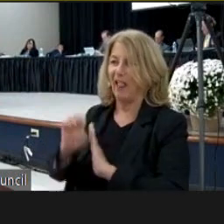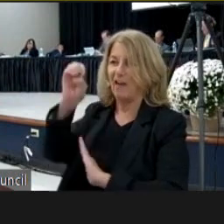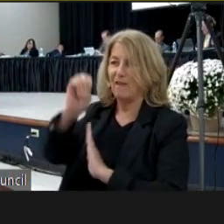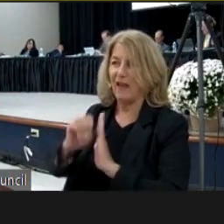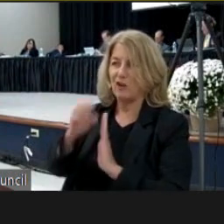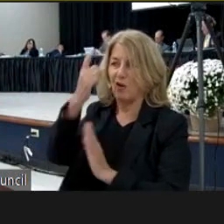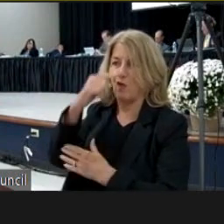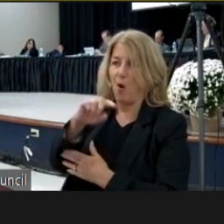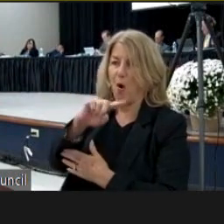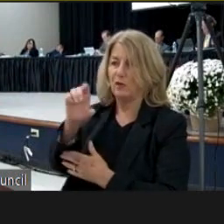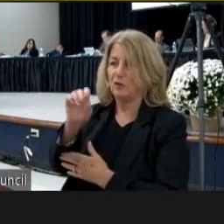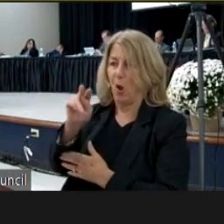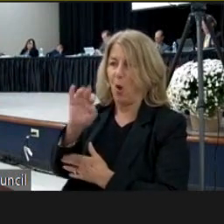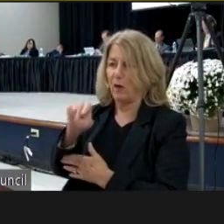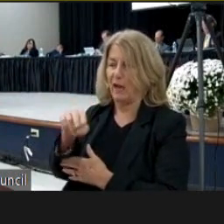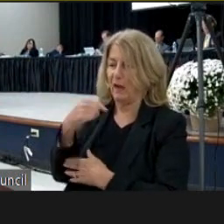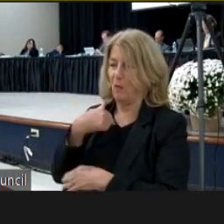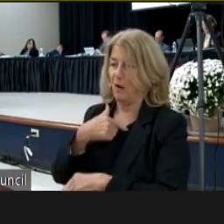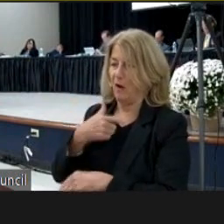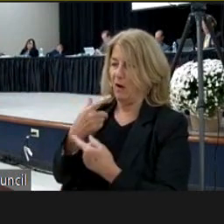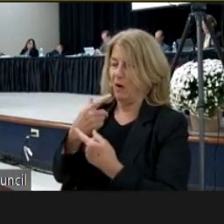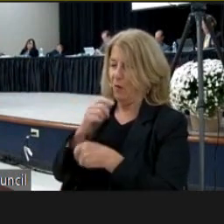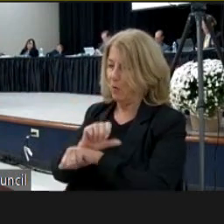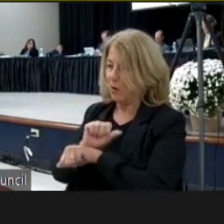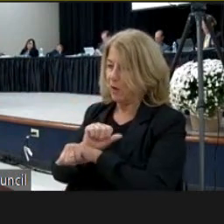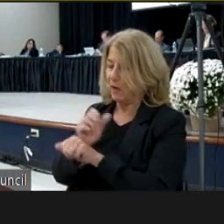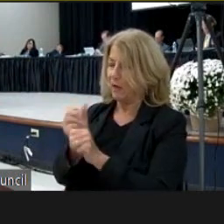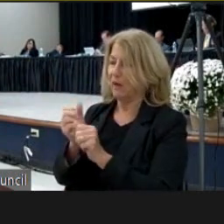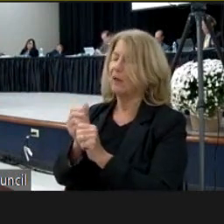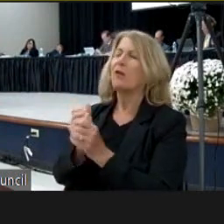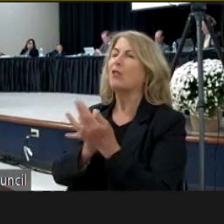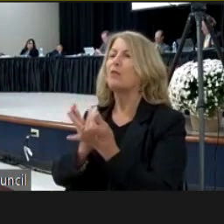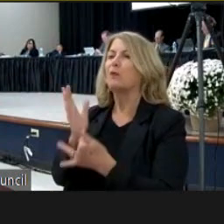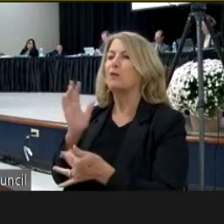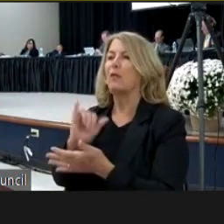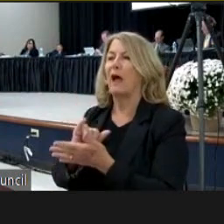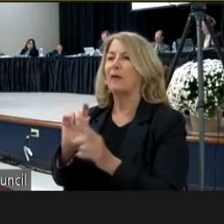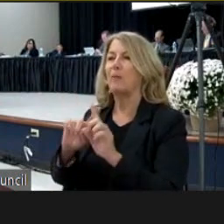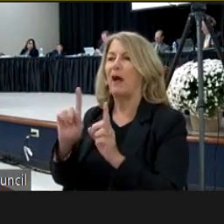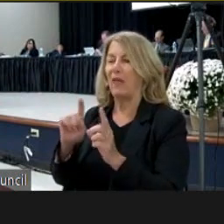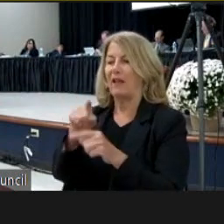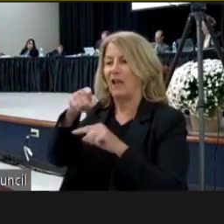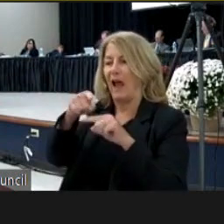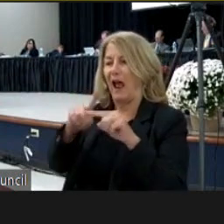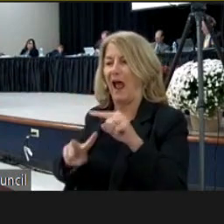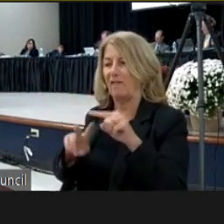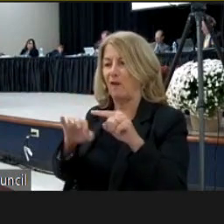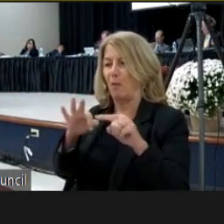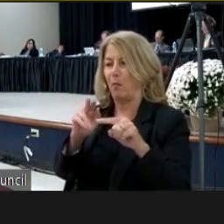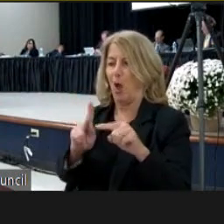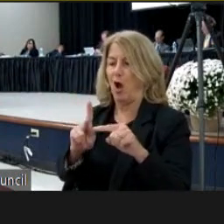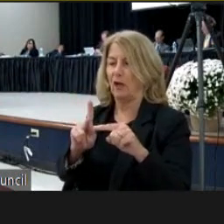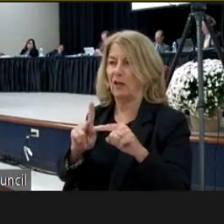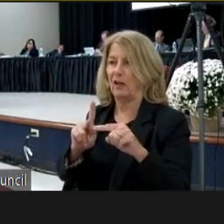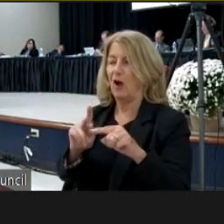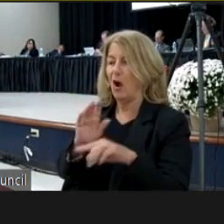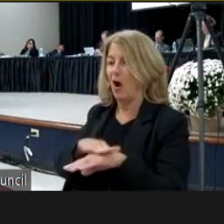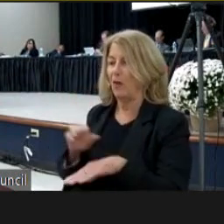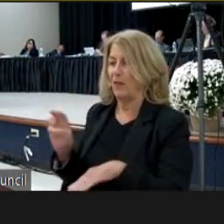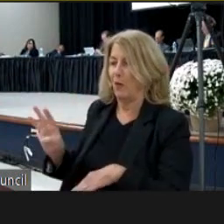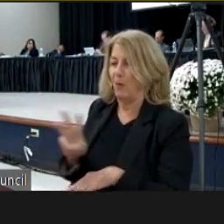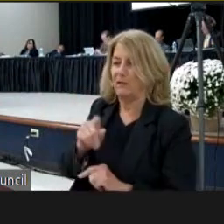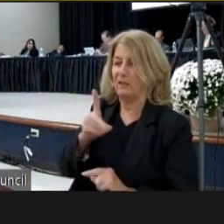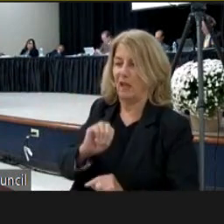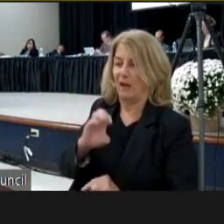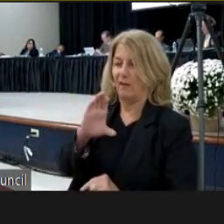that. And I'll show you some updates there in a minute. But that takes us to the half block on the west side of Clay, north of View